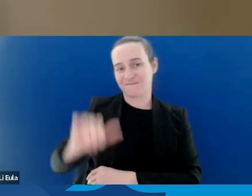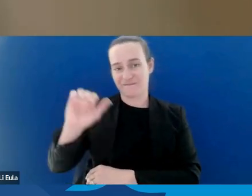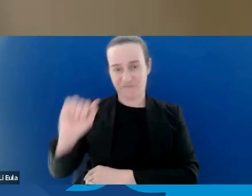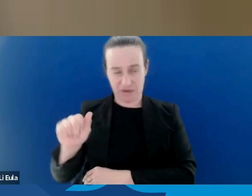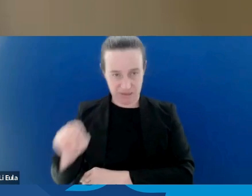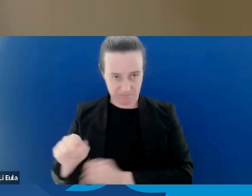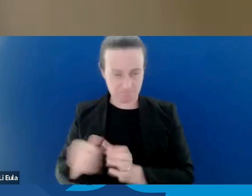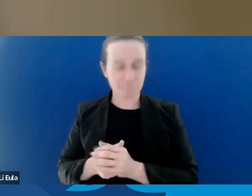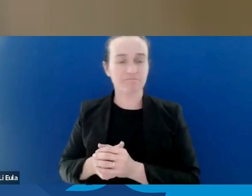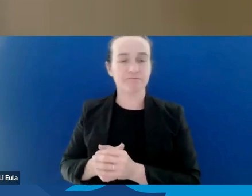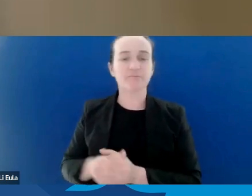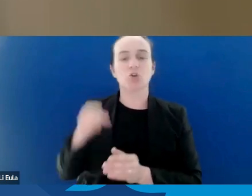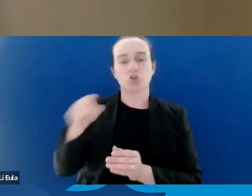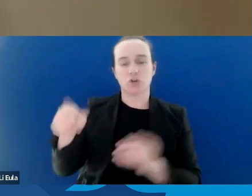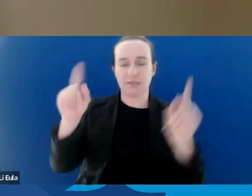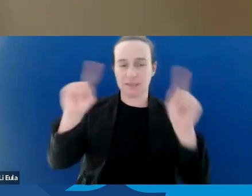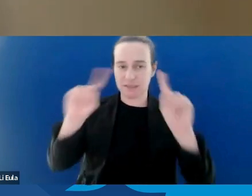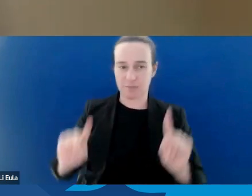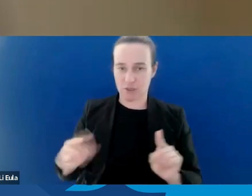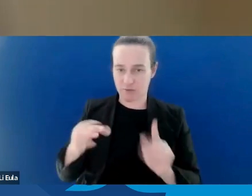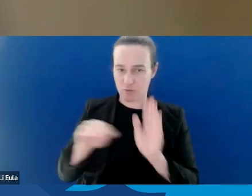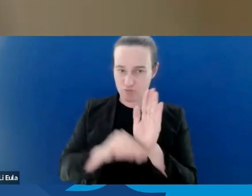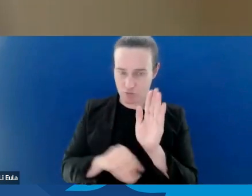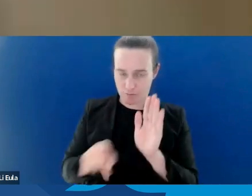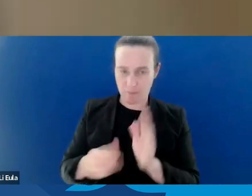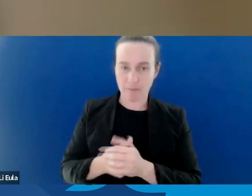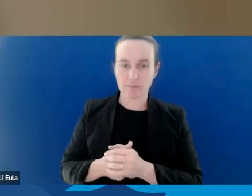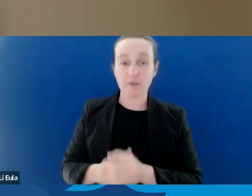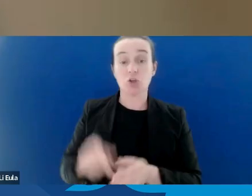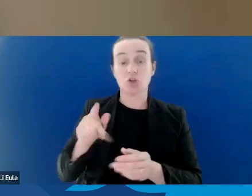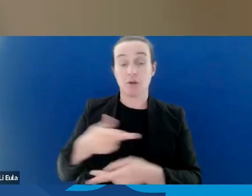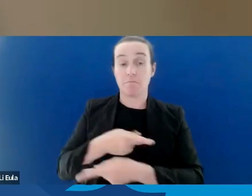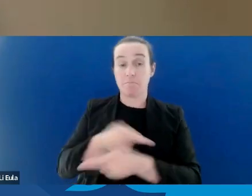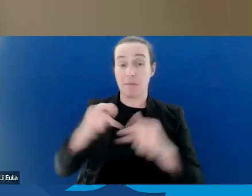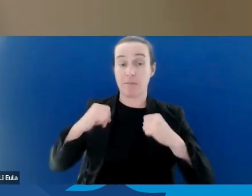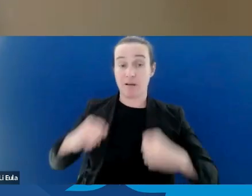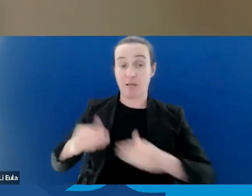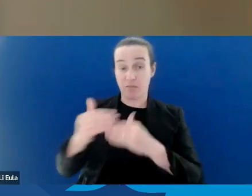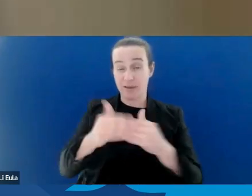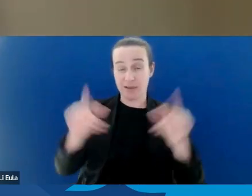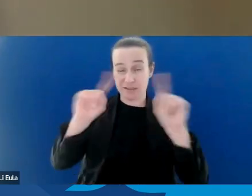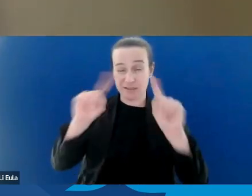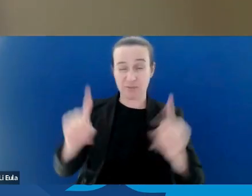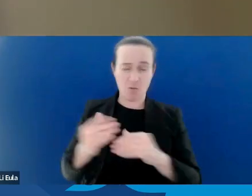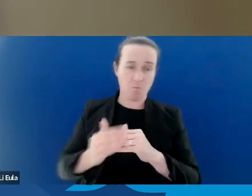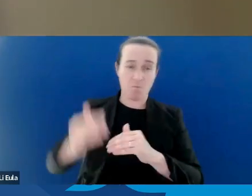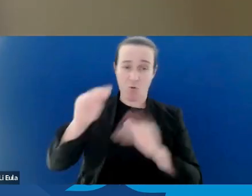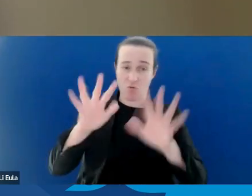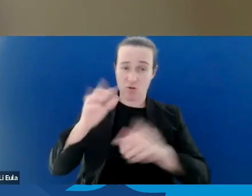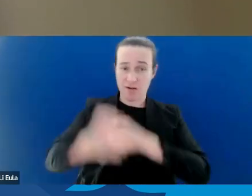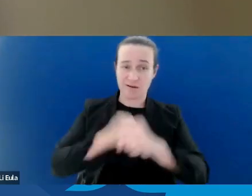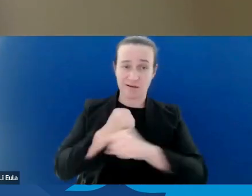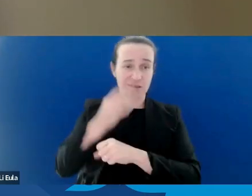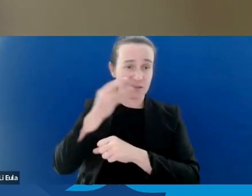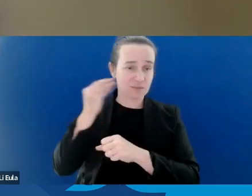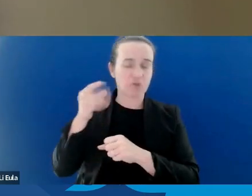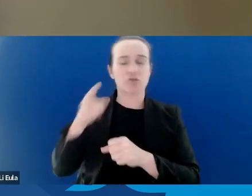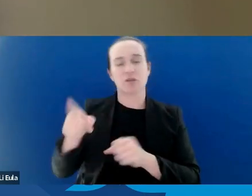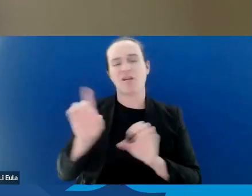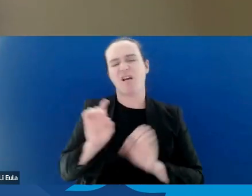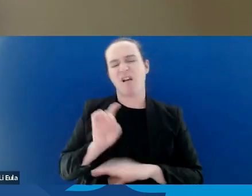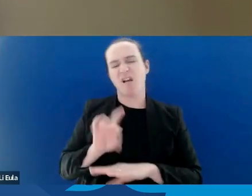PWID program specialist. Kalvanya is a public health specialist with over 10 years of experience in harm